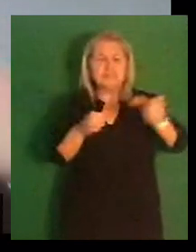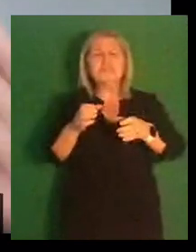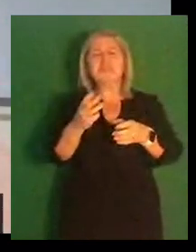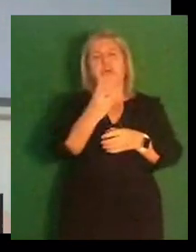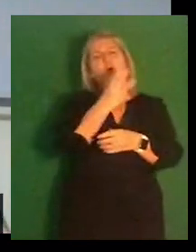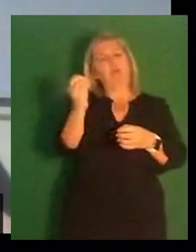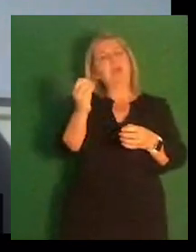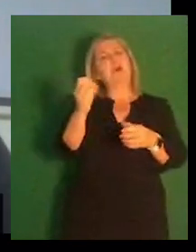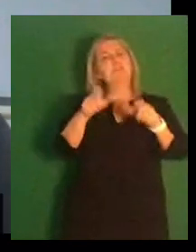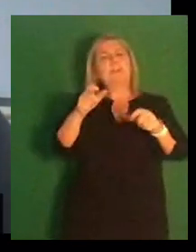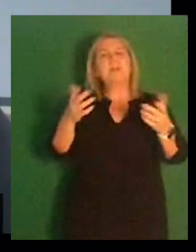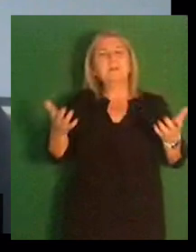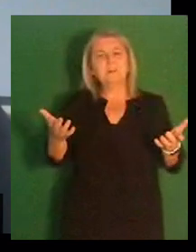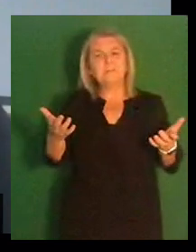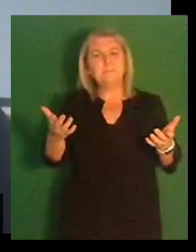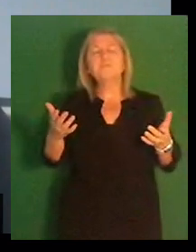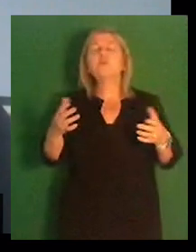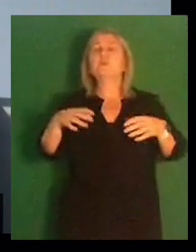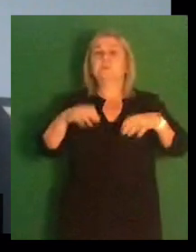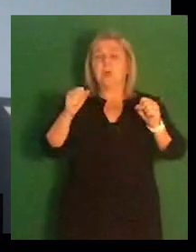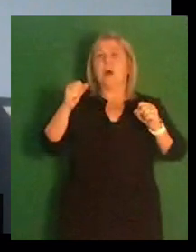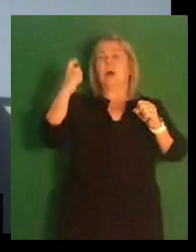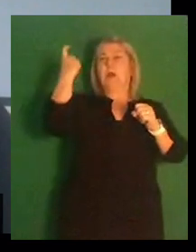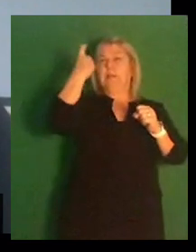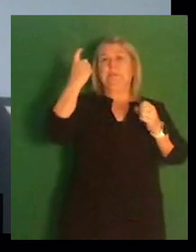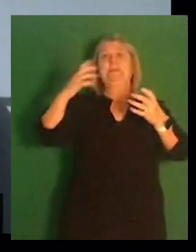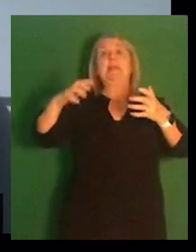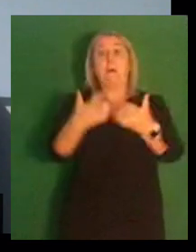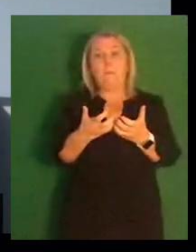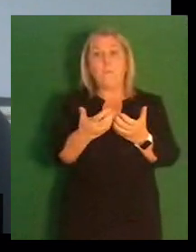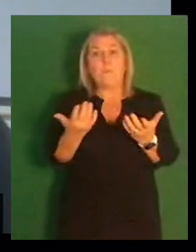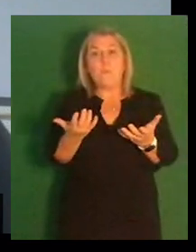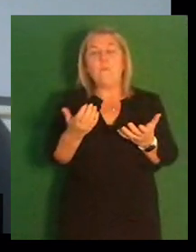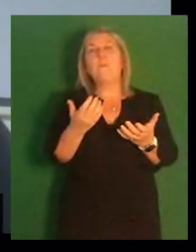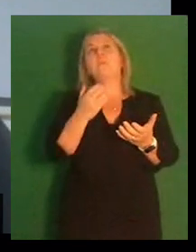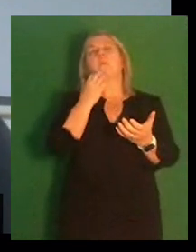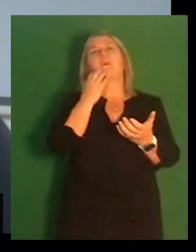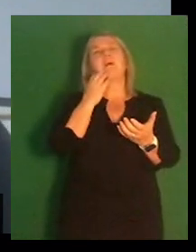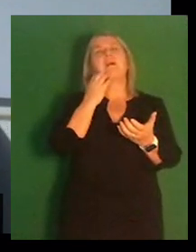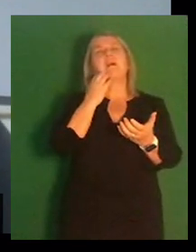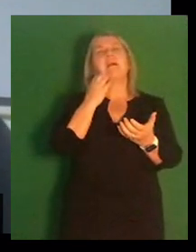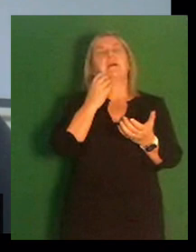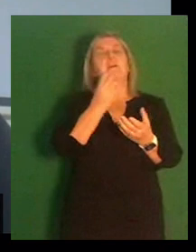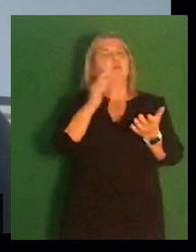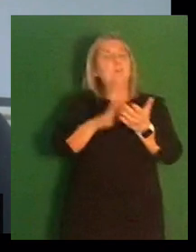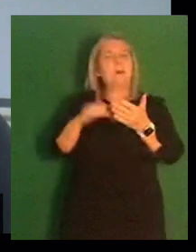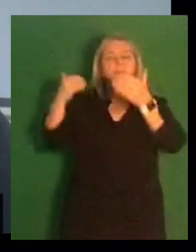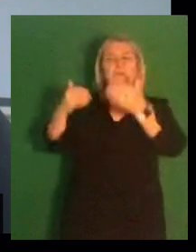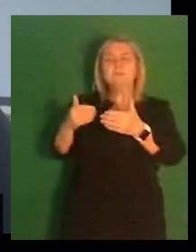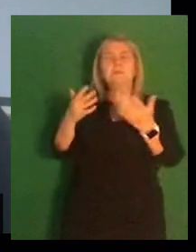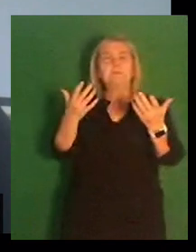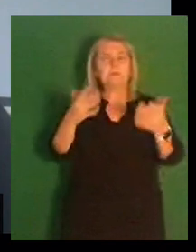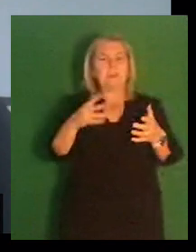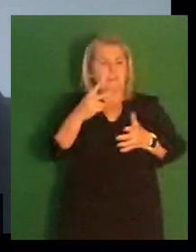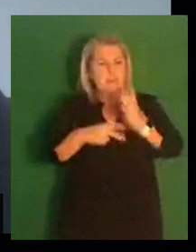kind of cognitive shift, is that we aren't, like, you know, for the first couple of months, I was really trying to plan next